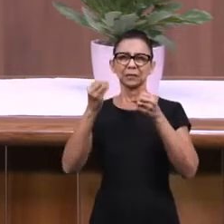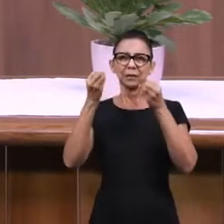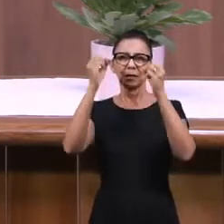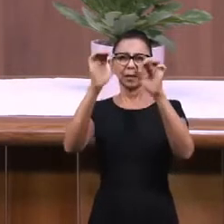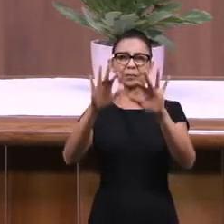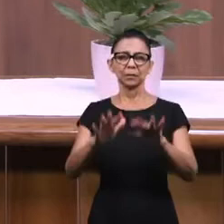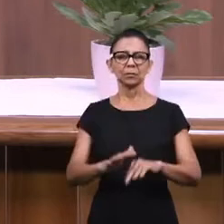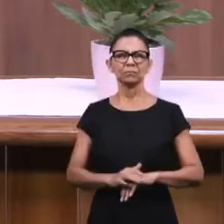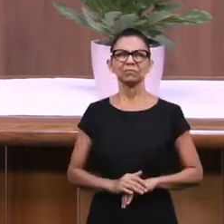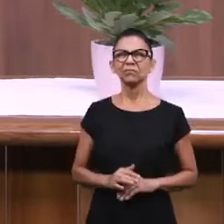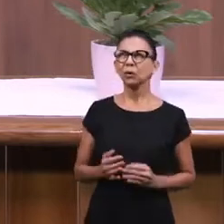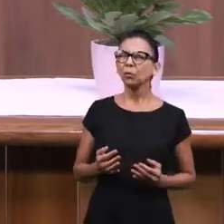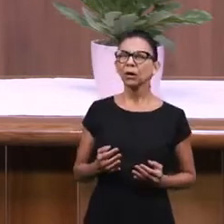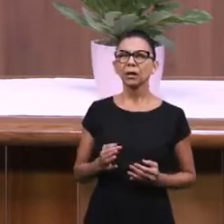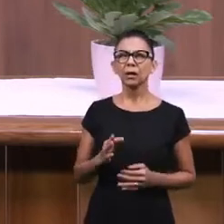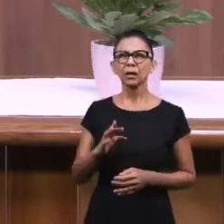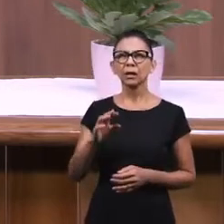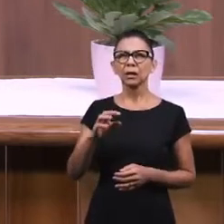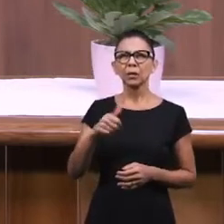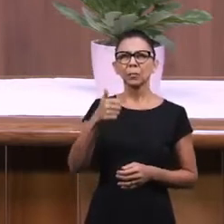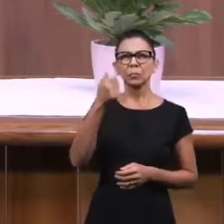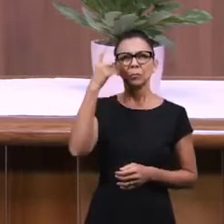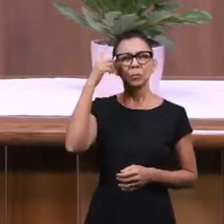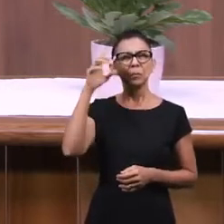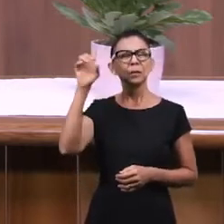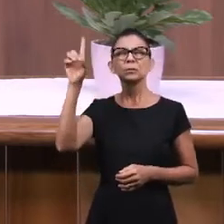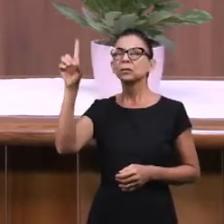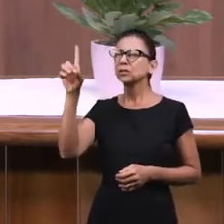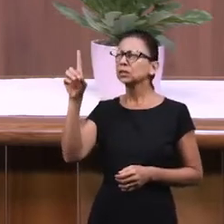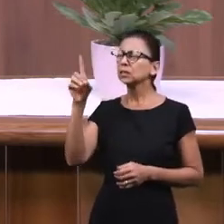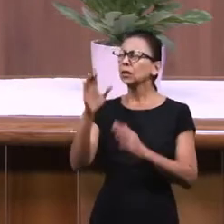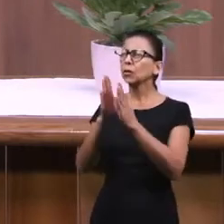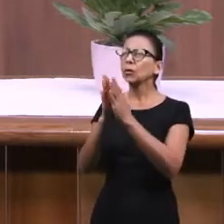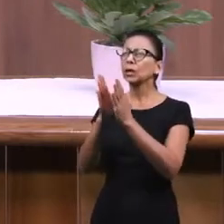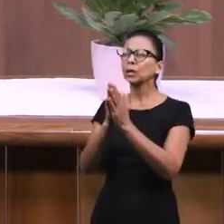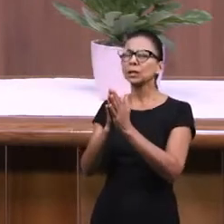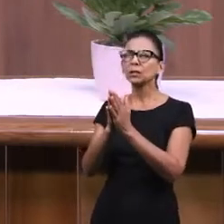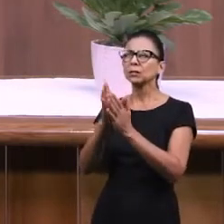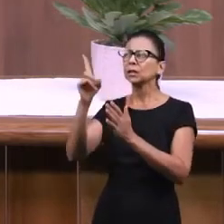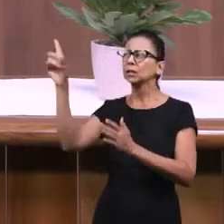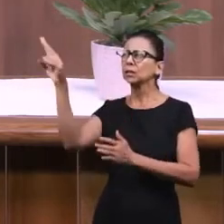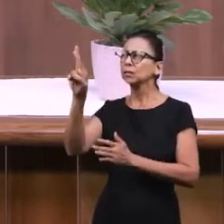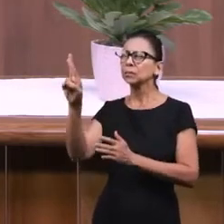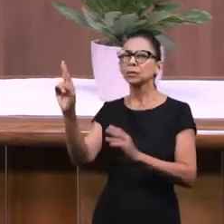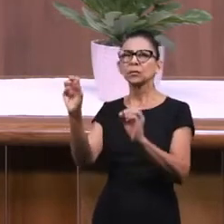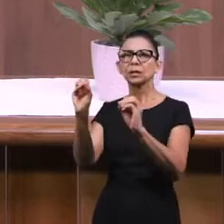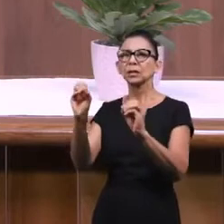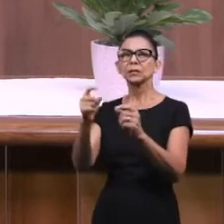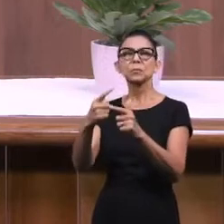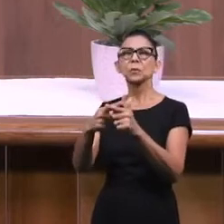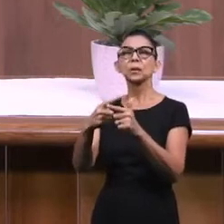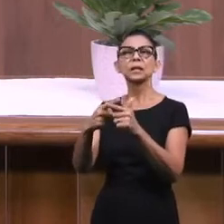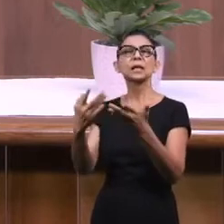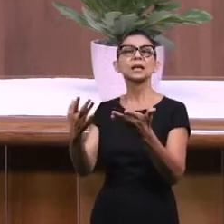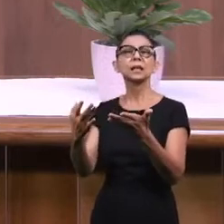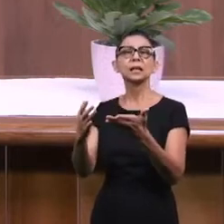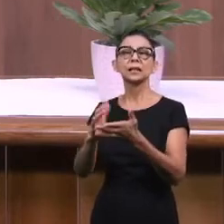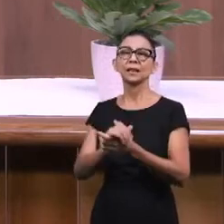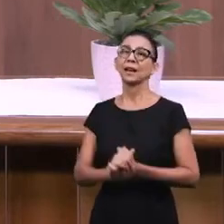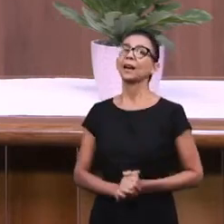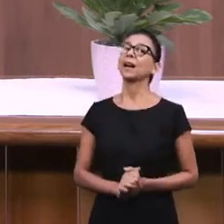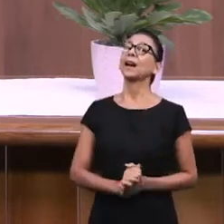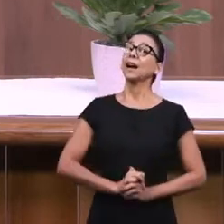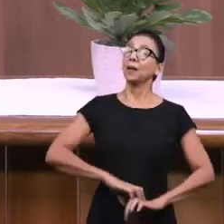the blessing in his first day of prayer? Because there was a battle that was not against flesh nor blood, but